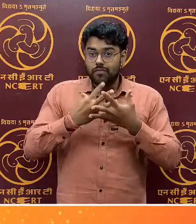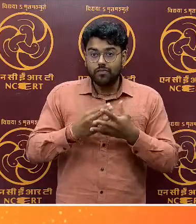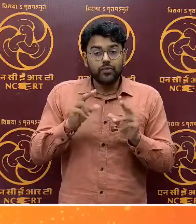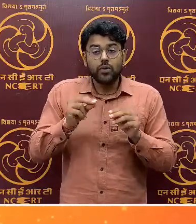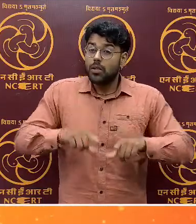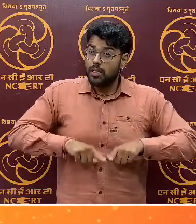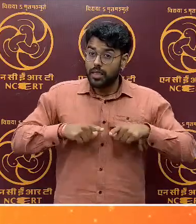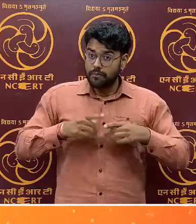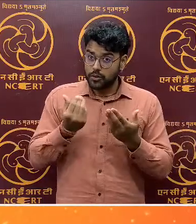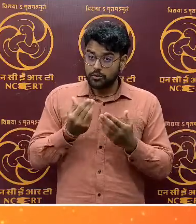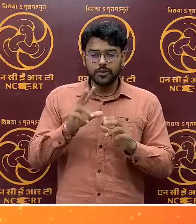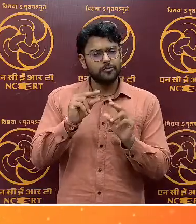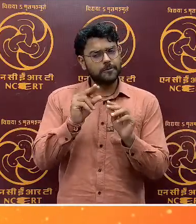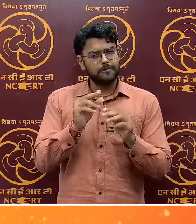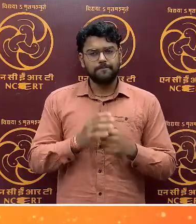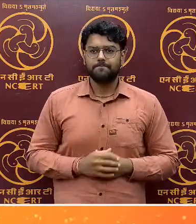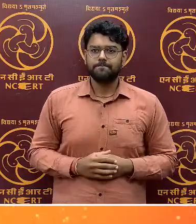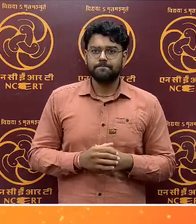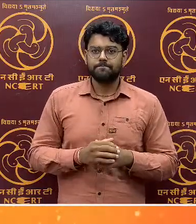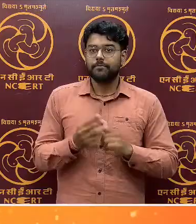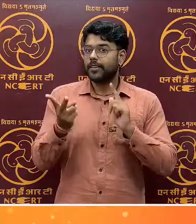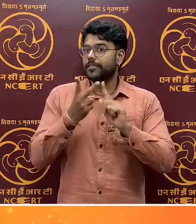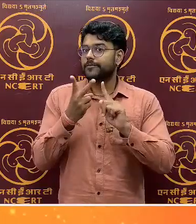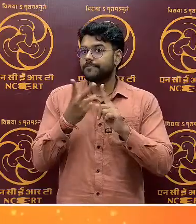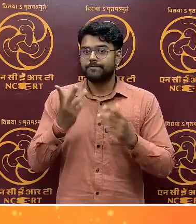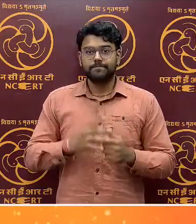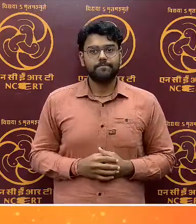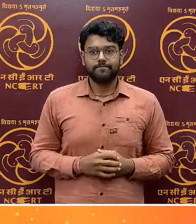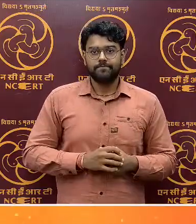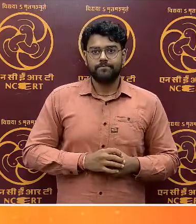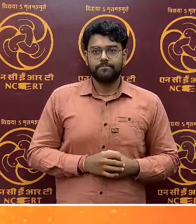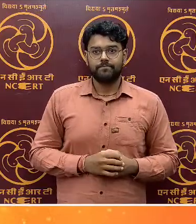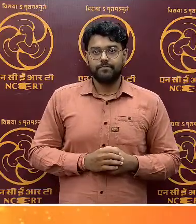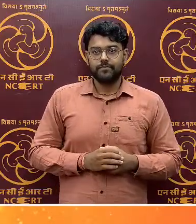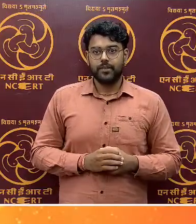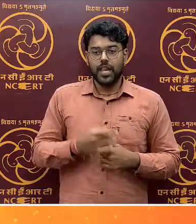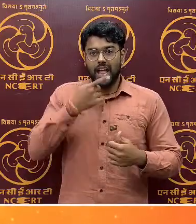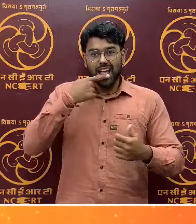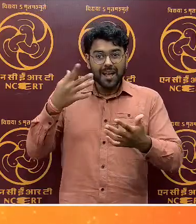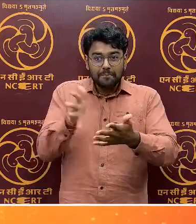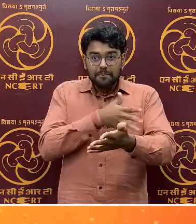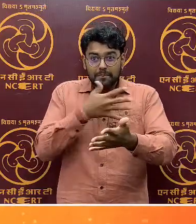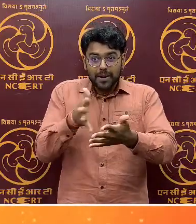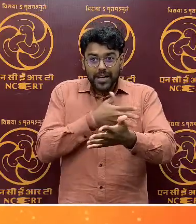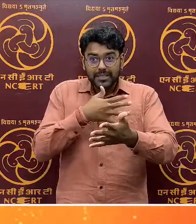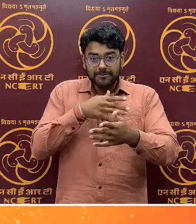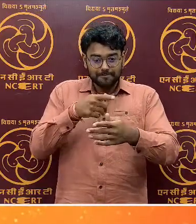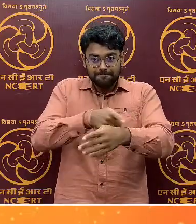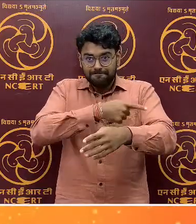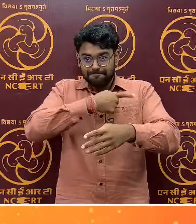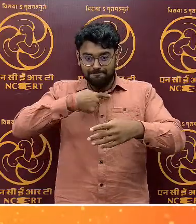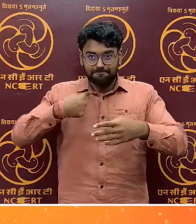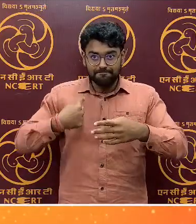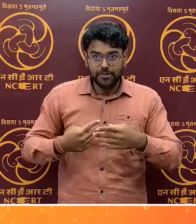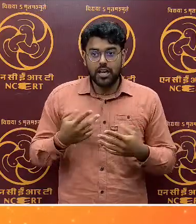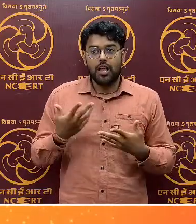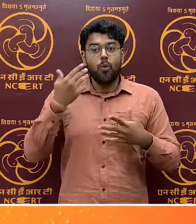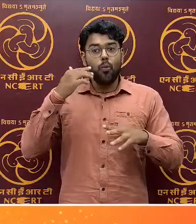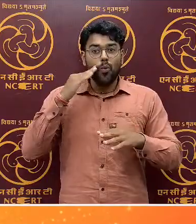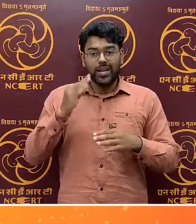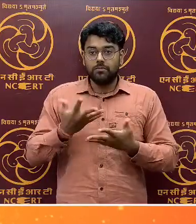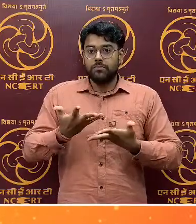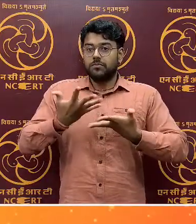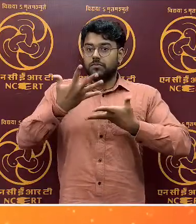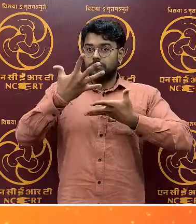respiration. Second is the blood circulation. Okay. Yes, now the oxygen that you